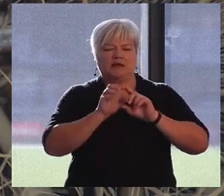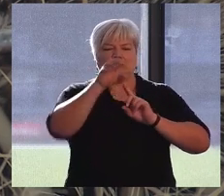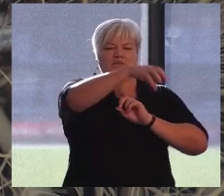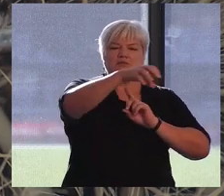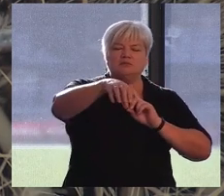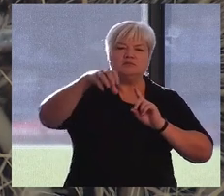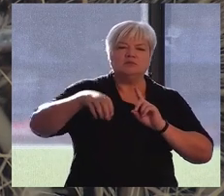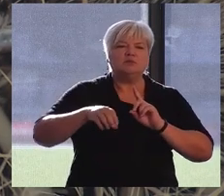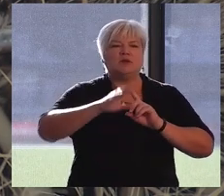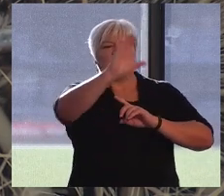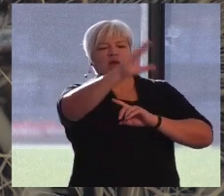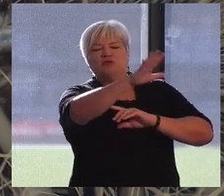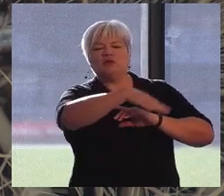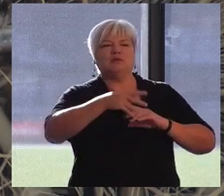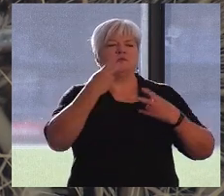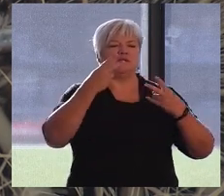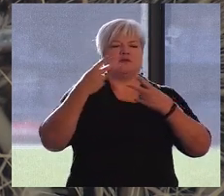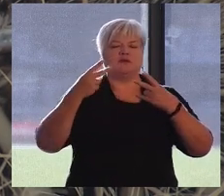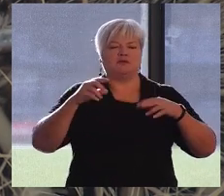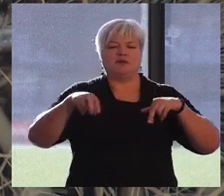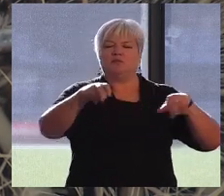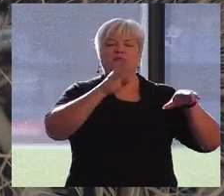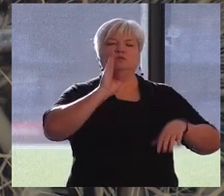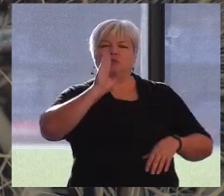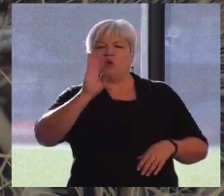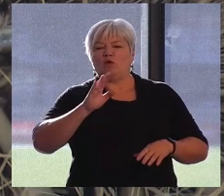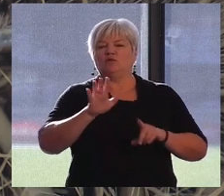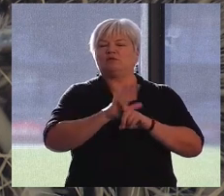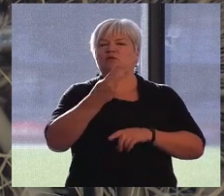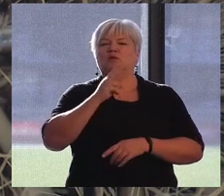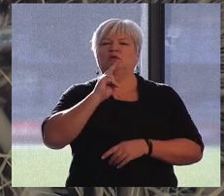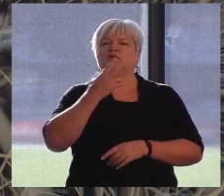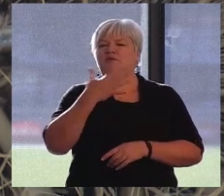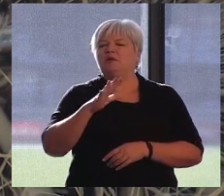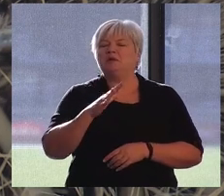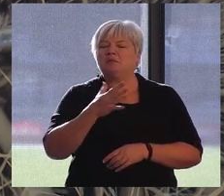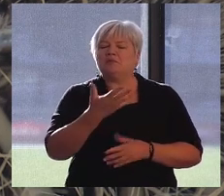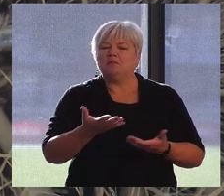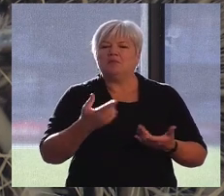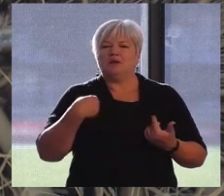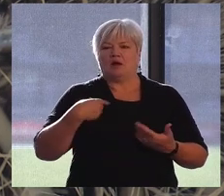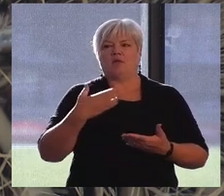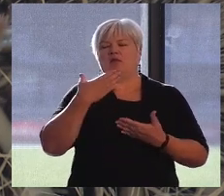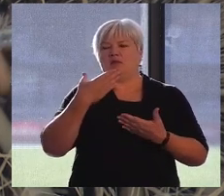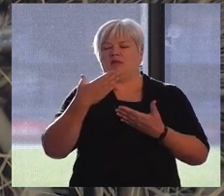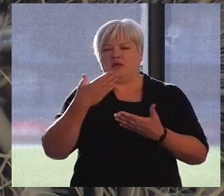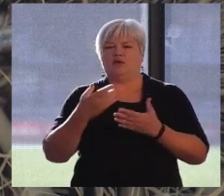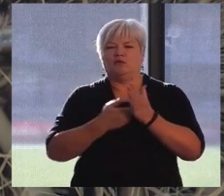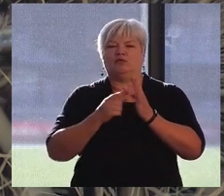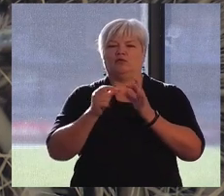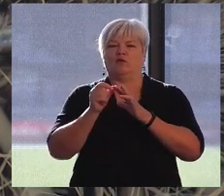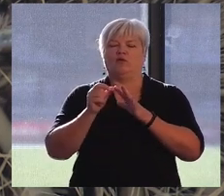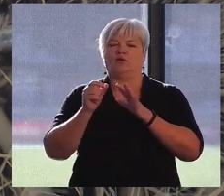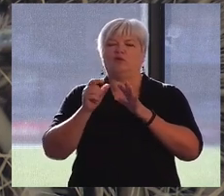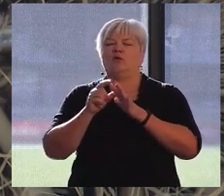places where a kind of climate change author doesn't normally get the chance to go. And I'm very grateful to Rob Purvis and to Dick Smith for making that possible. I took six young